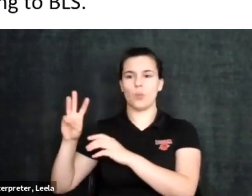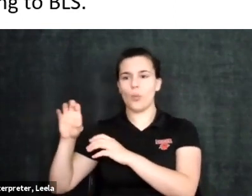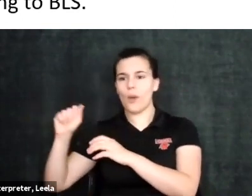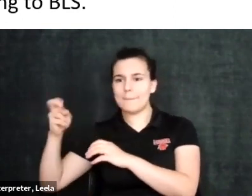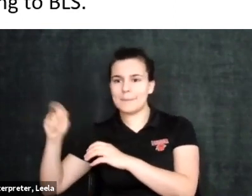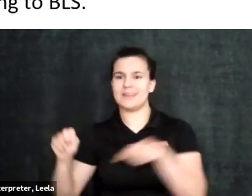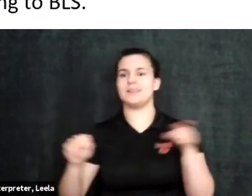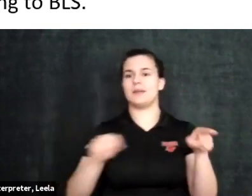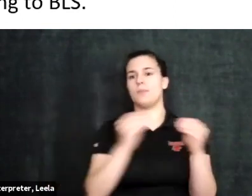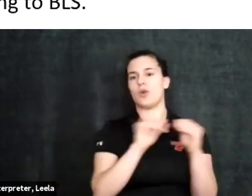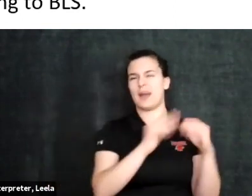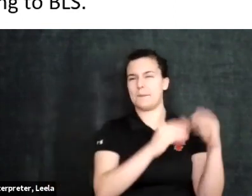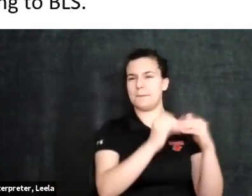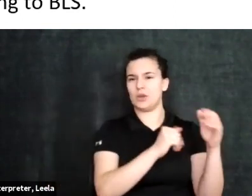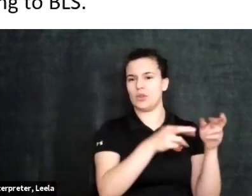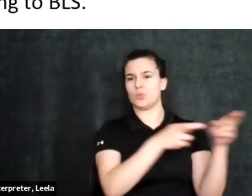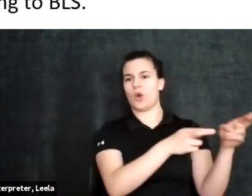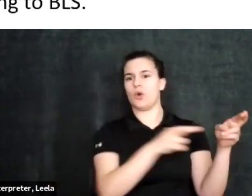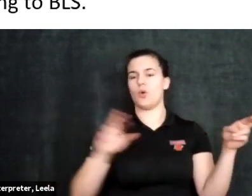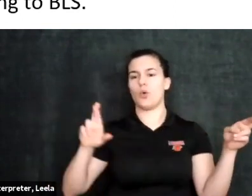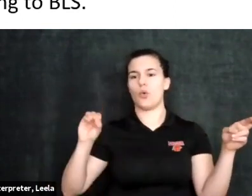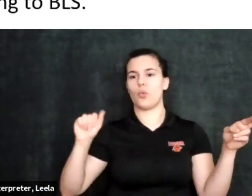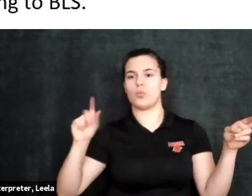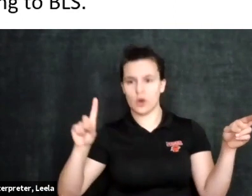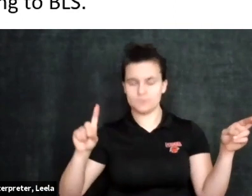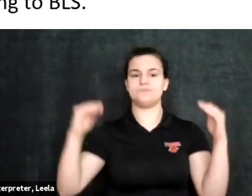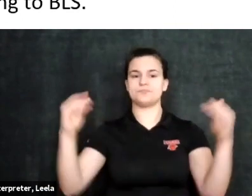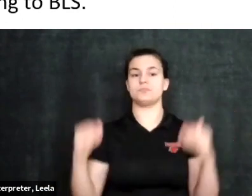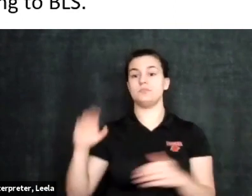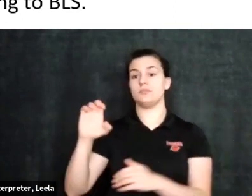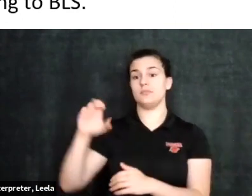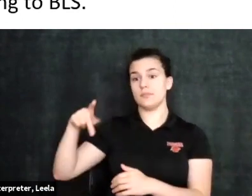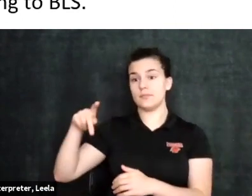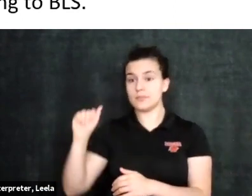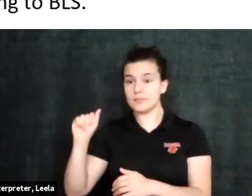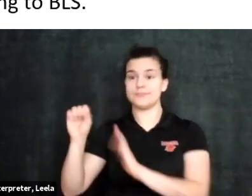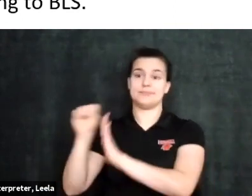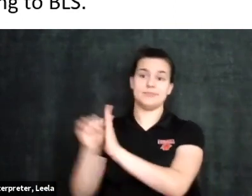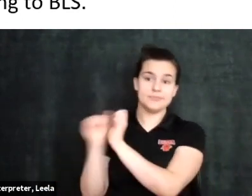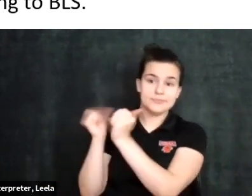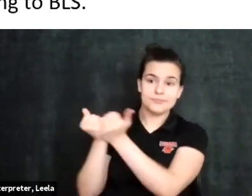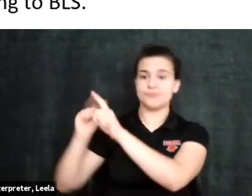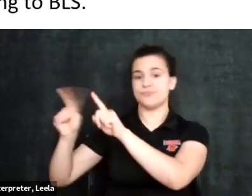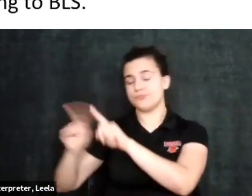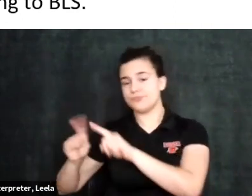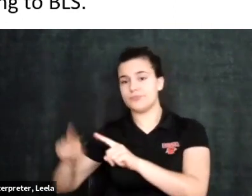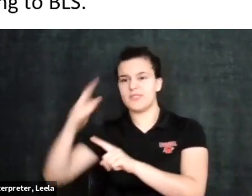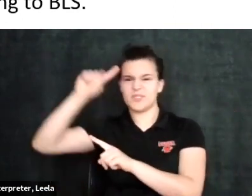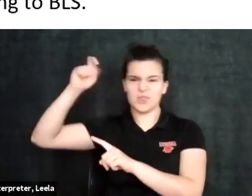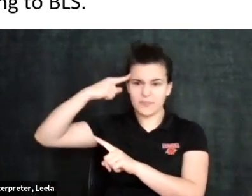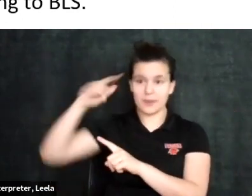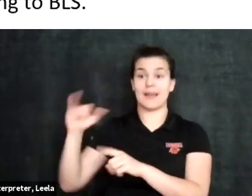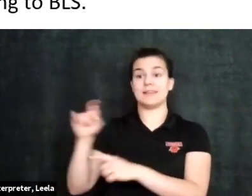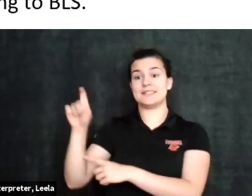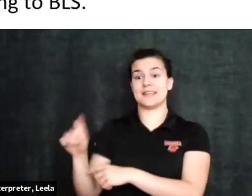U.S. Army Corps of Engineers or the Environmental Protection Agency. Some work for state agencies like the Texas Department of Transportation